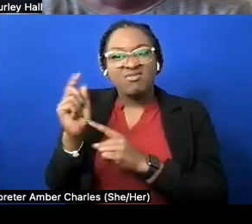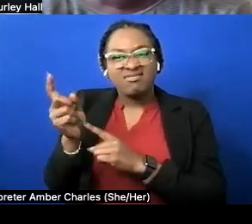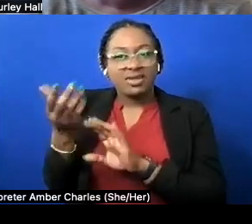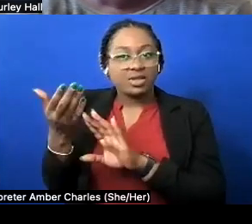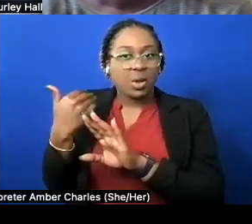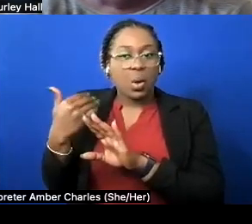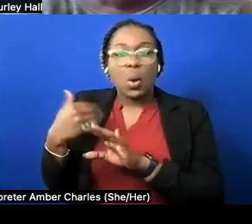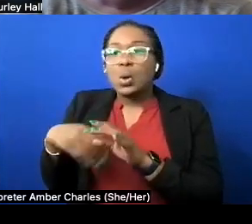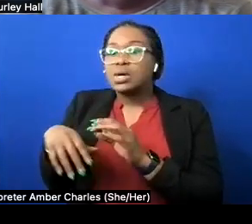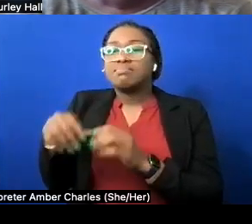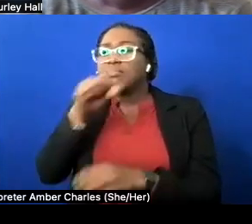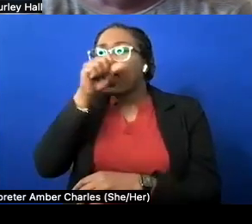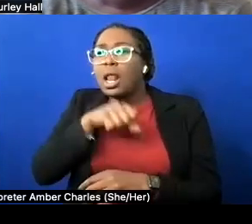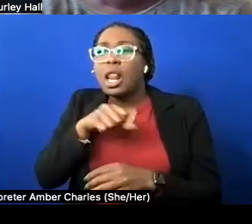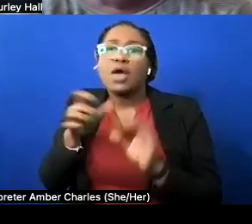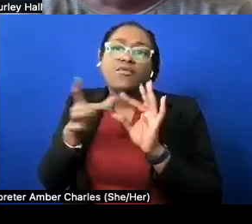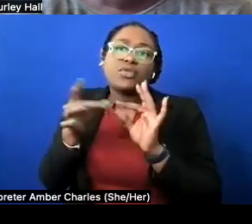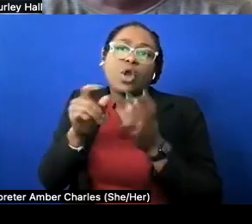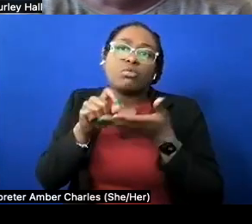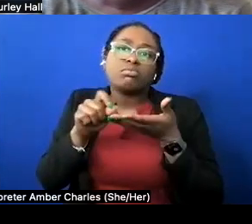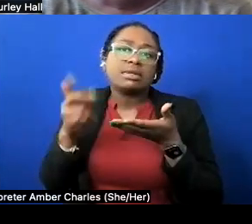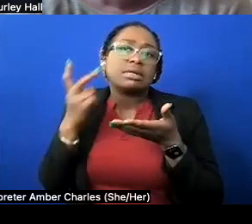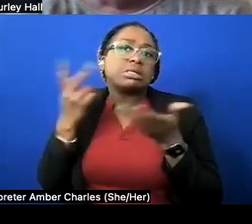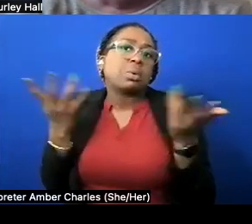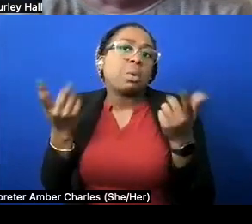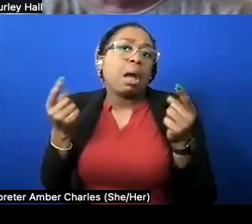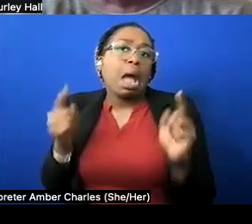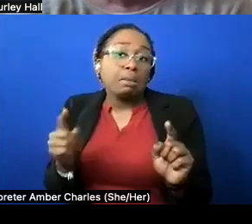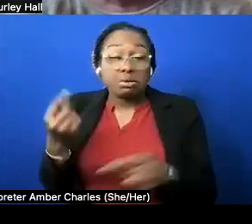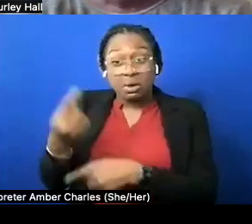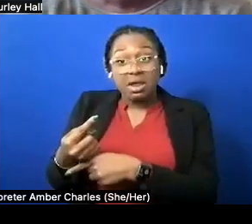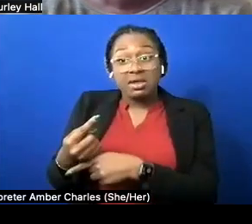a love note just to like see what would come, right?